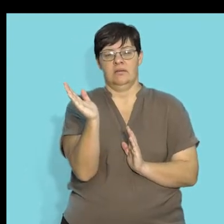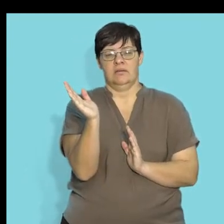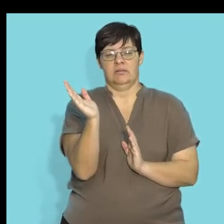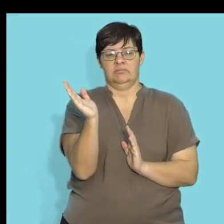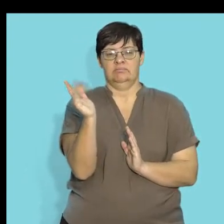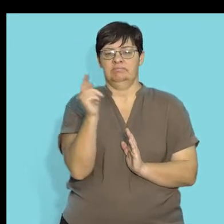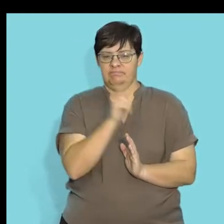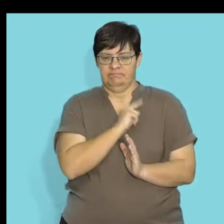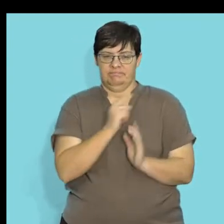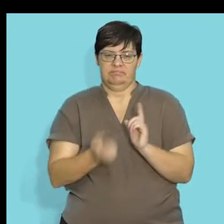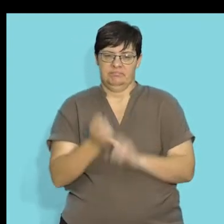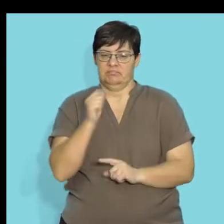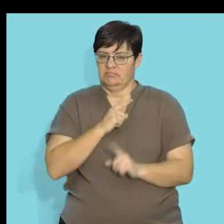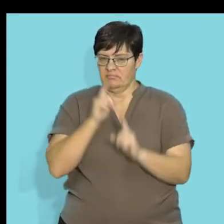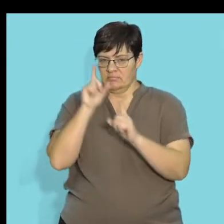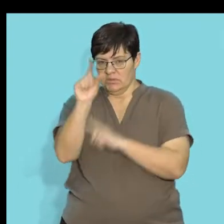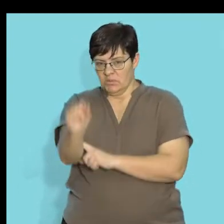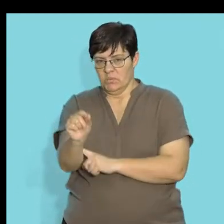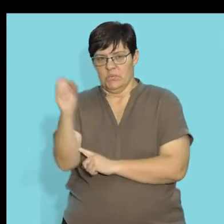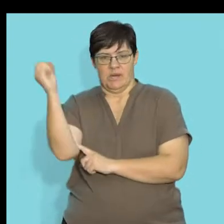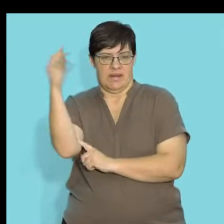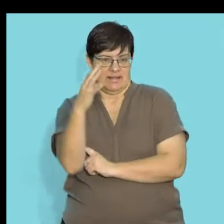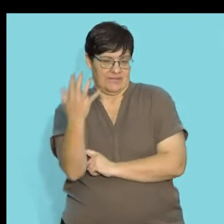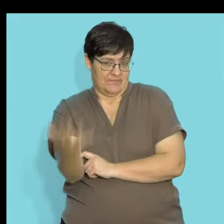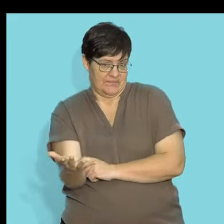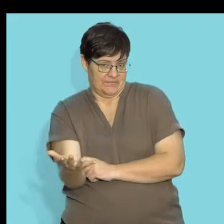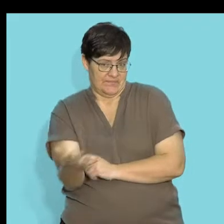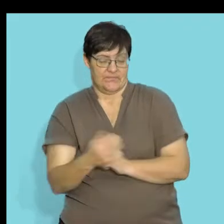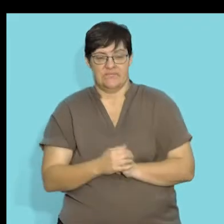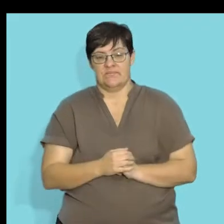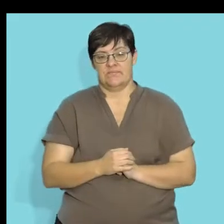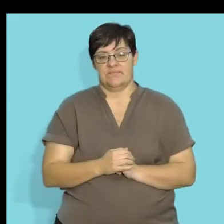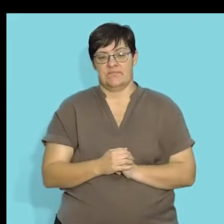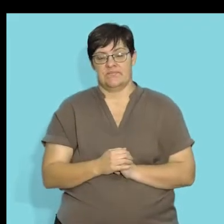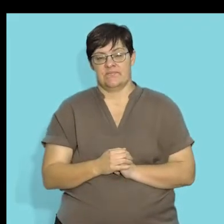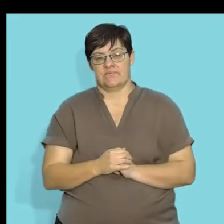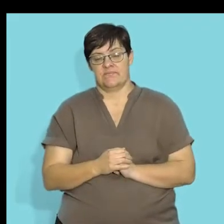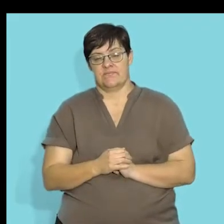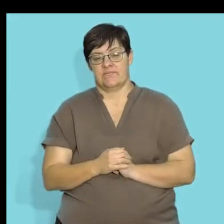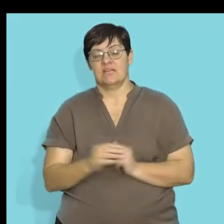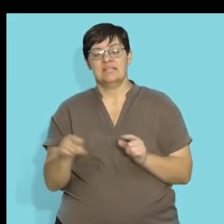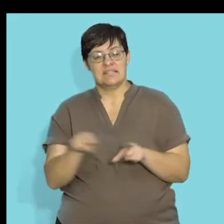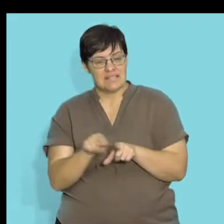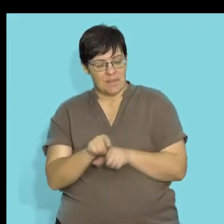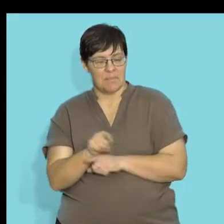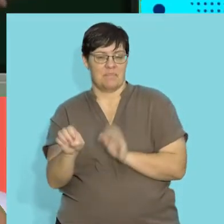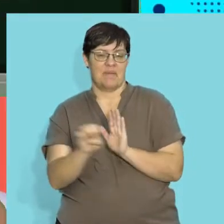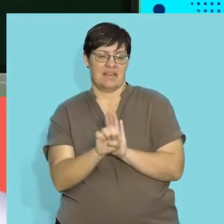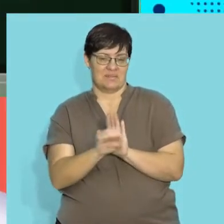tends to bend or increase in length in this direction. So we find, as